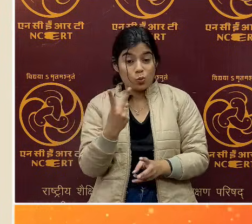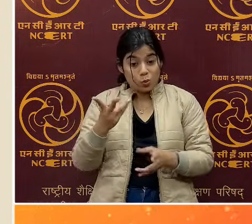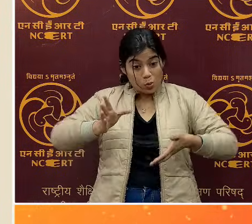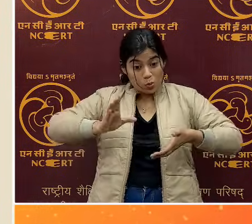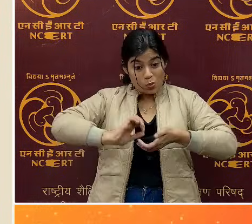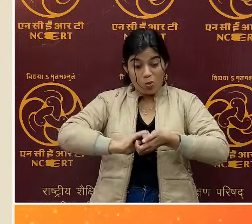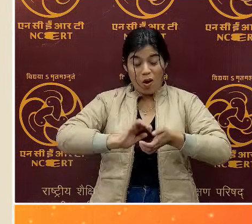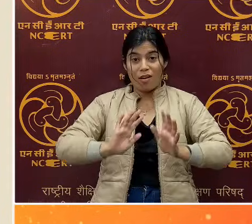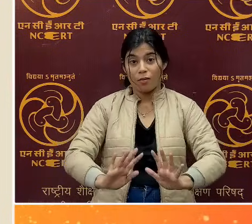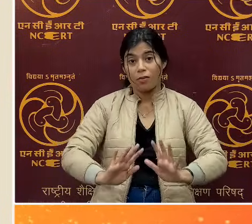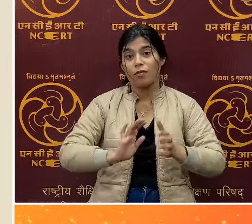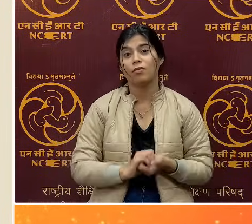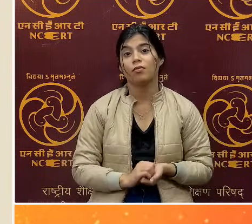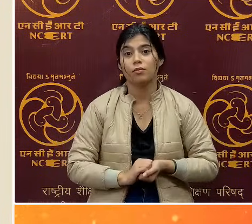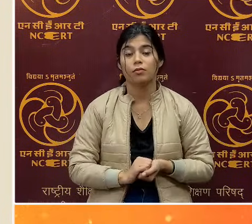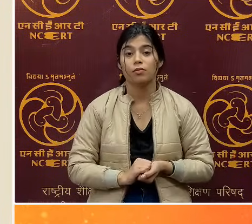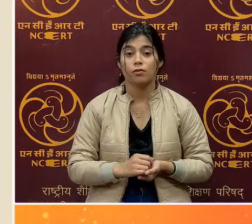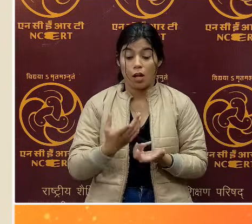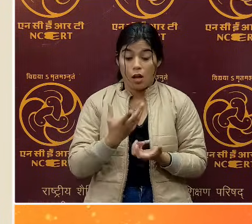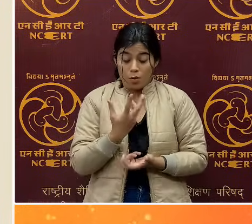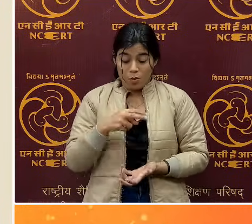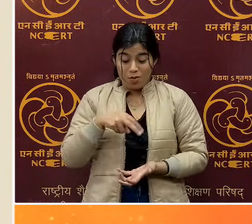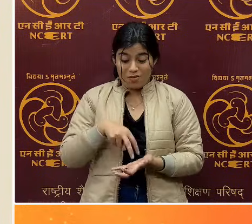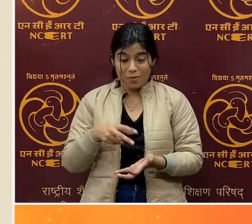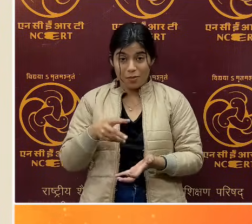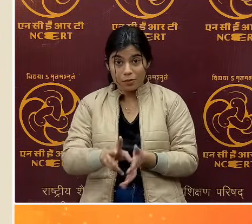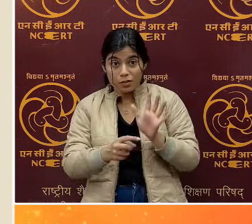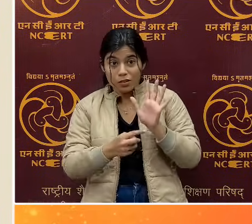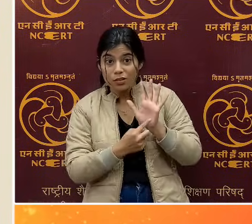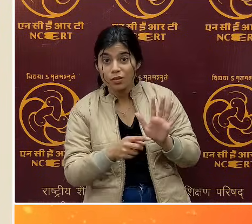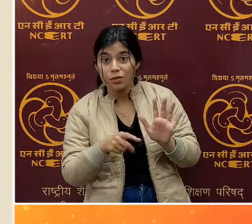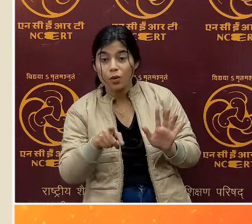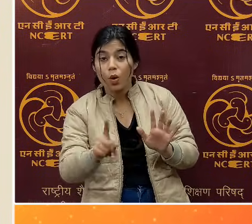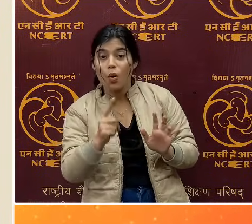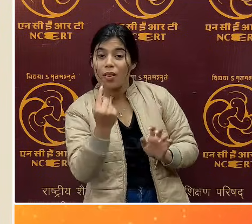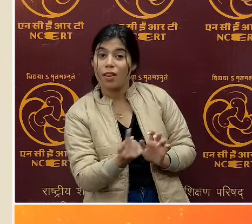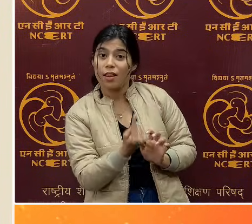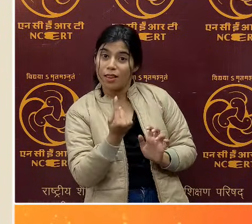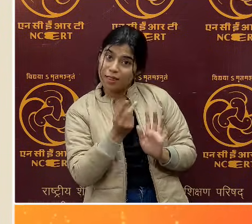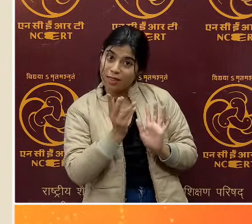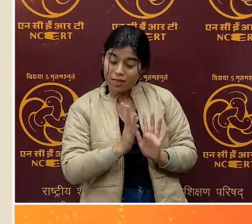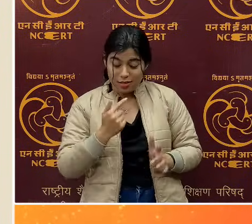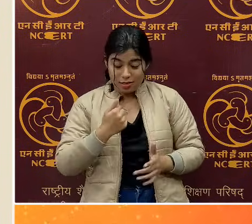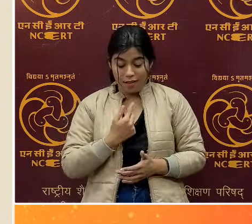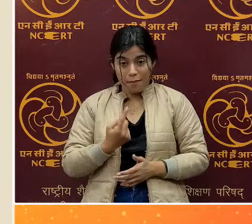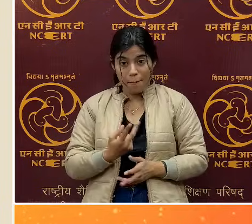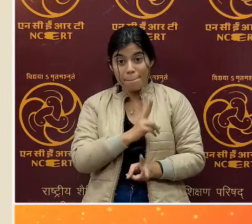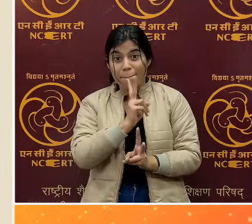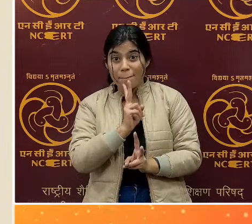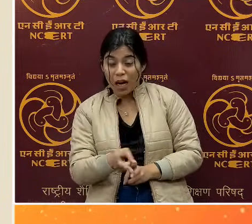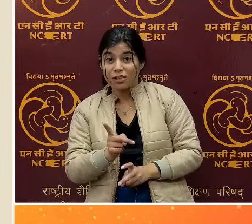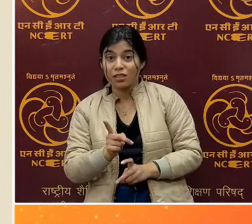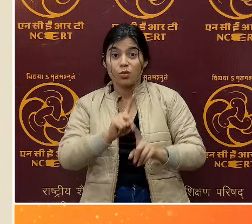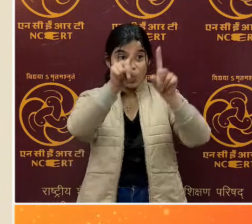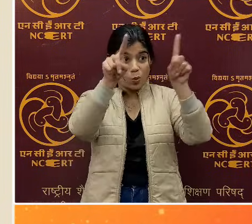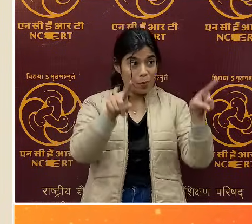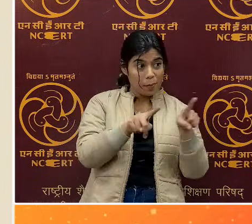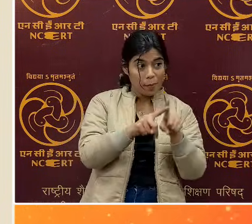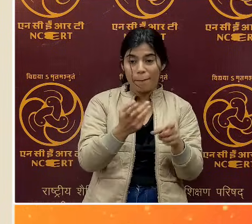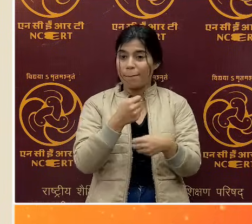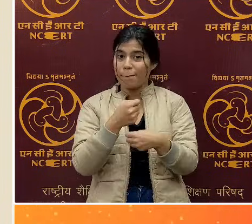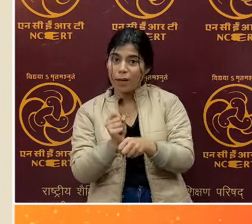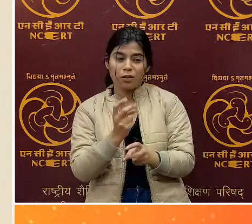the object is placed over here. Yes. Right? You Object see, is single, but the image formation is multiple. yes, Yes. and the number